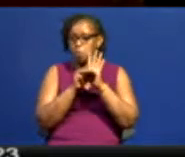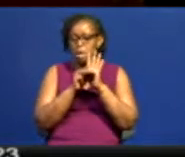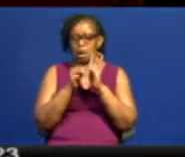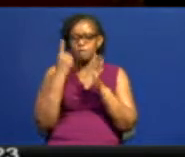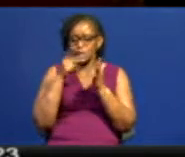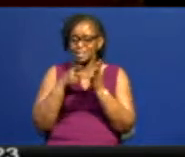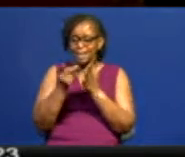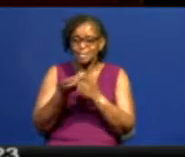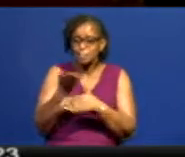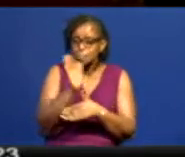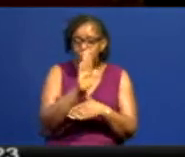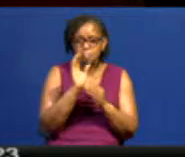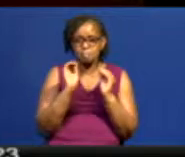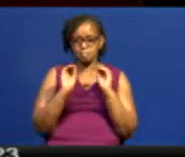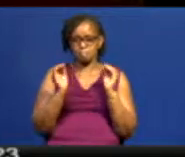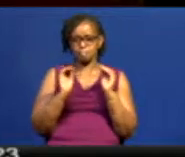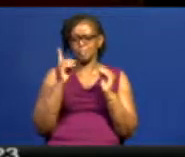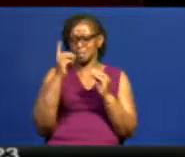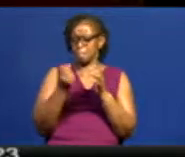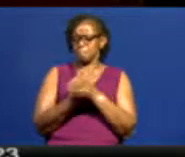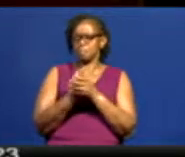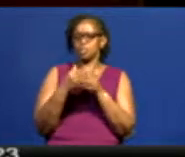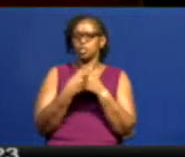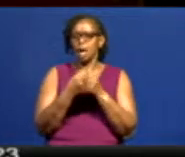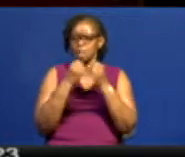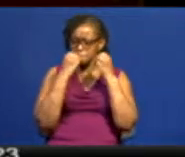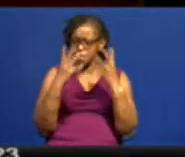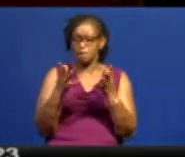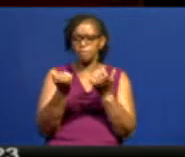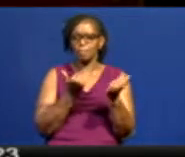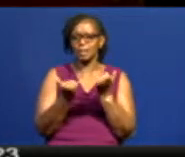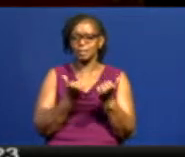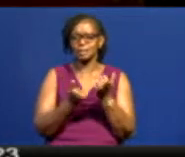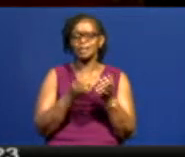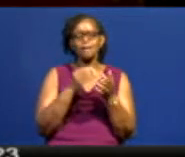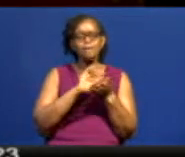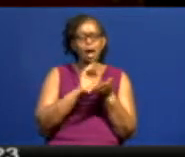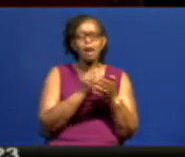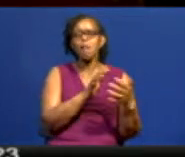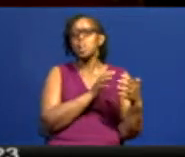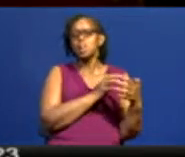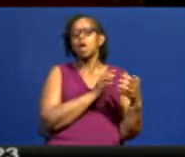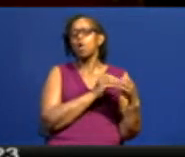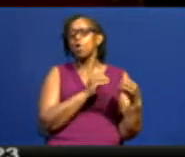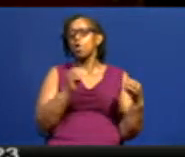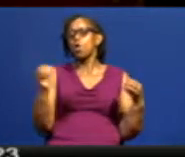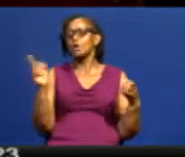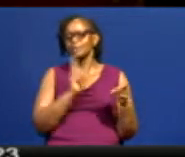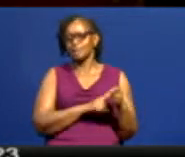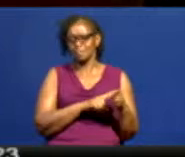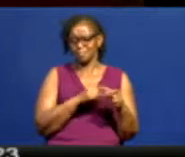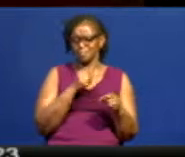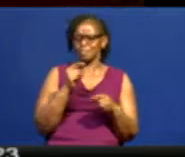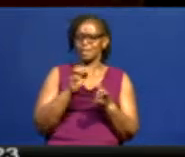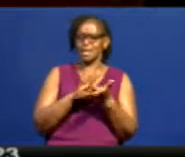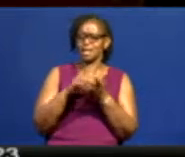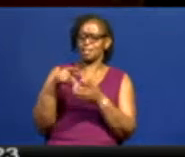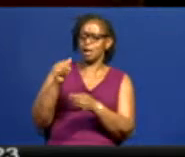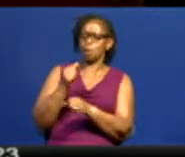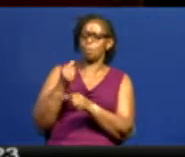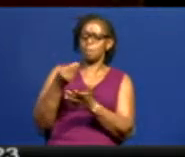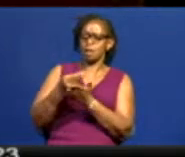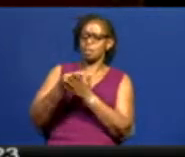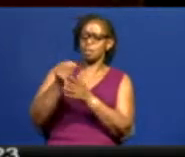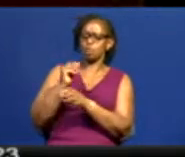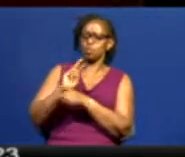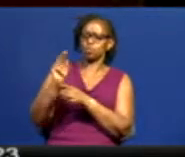which has created challenges for businesses where funds are withheld for long periods, reducing their working capital. An efficient structure ensures